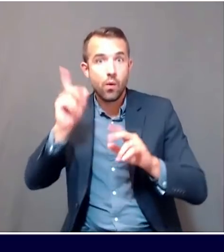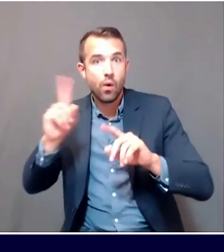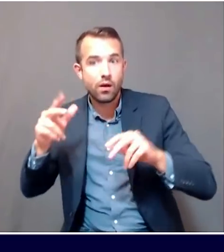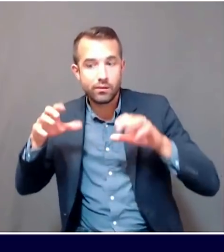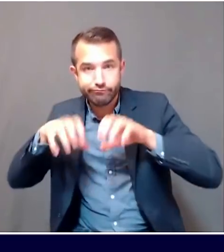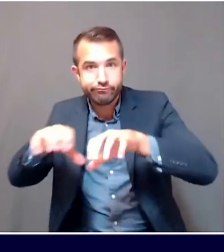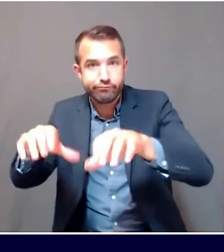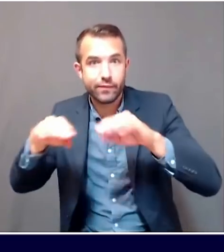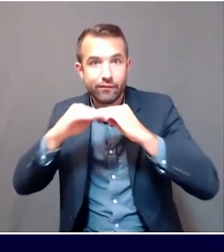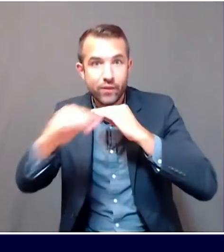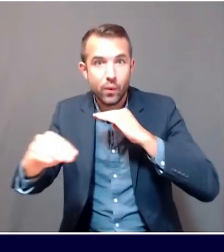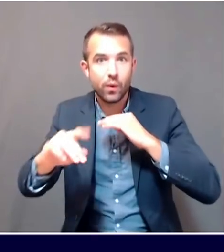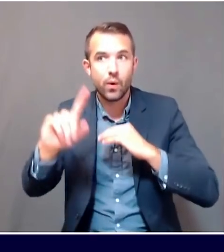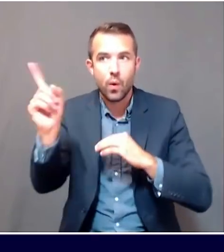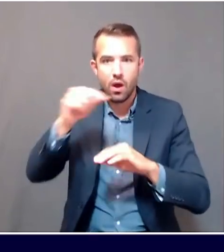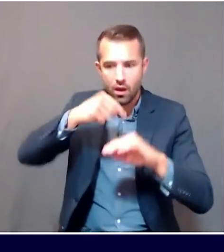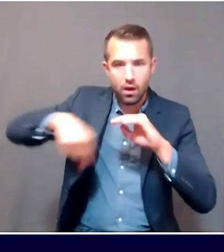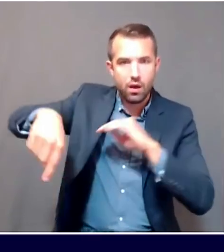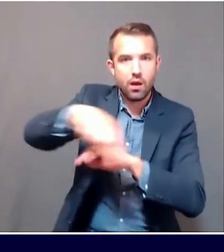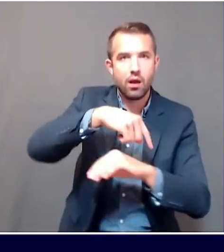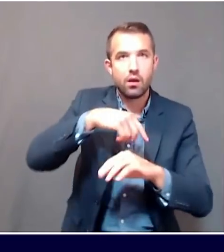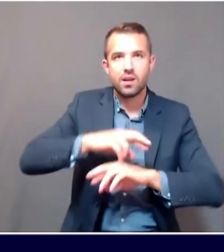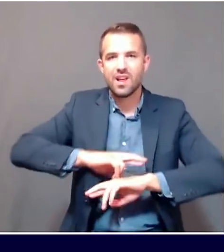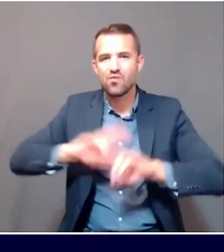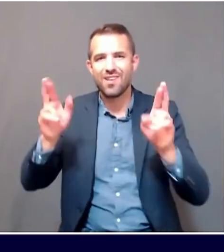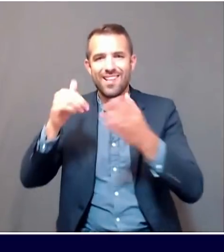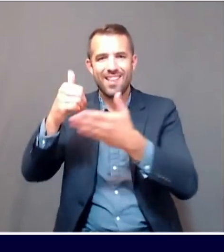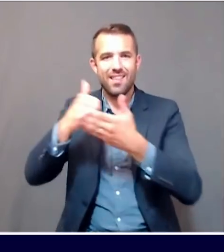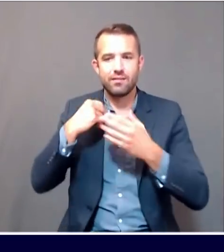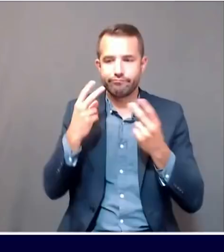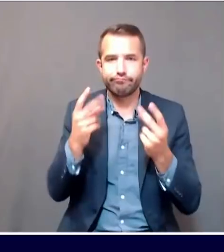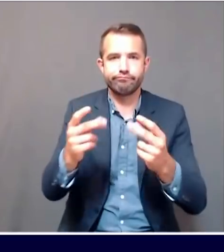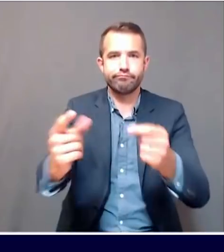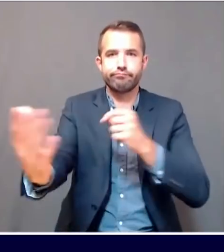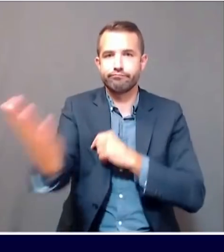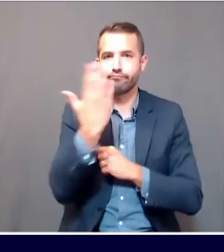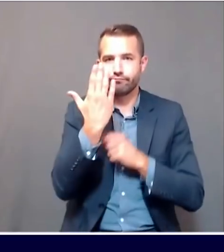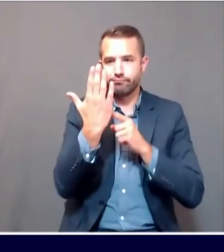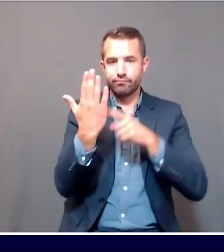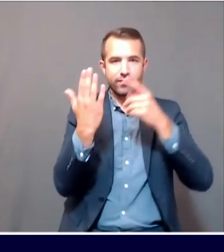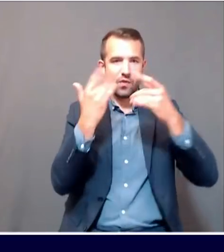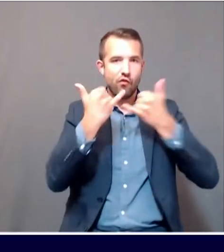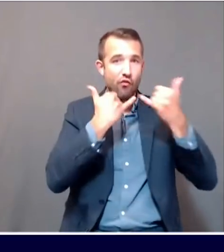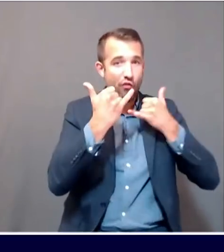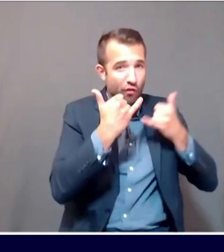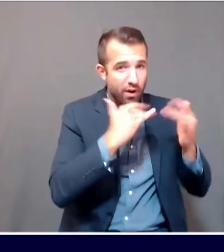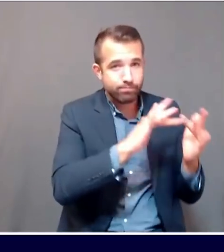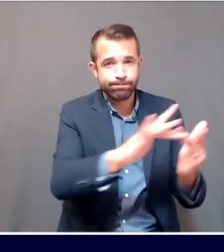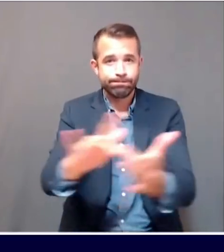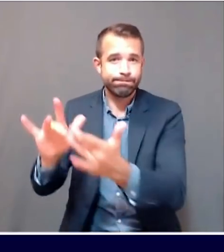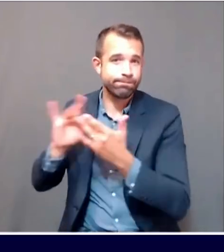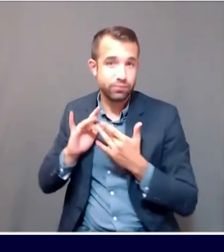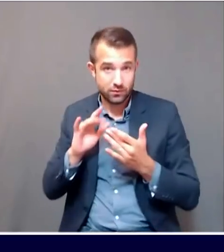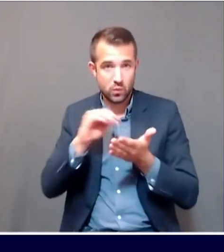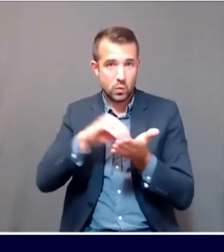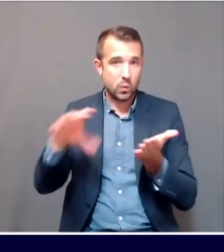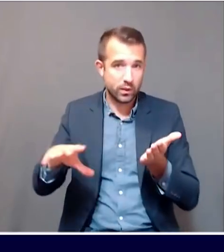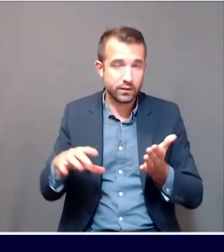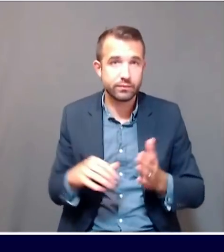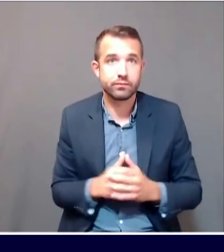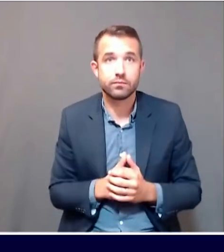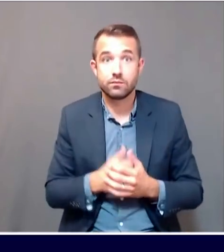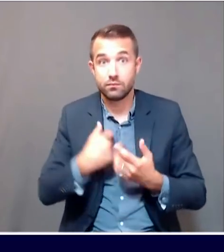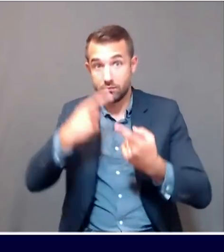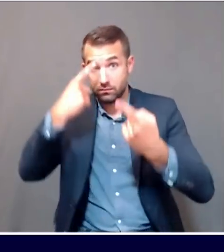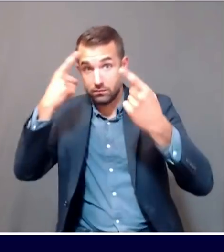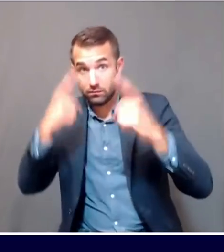go. So the contact tracing is that much faster. So we're working with the colleges to prepare in advance rather than wait until after